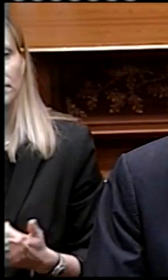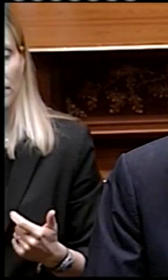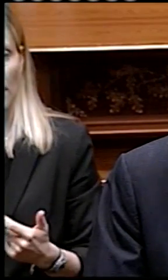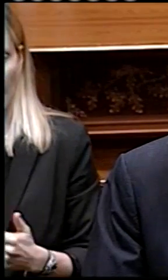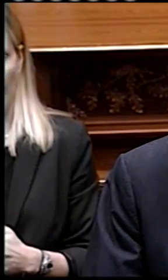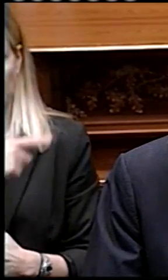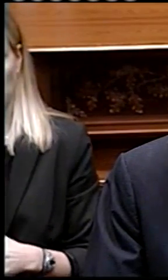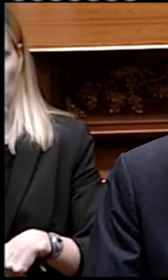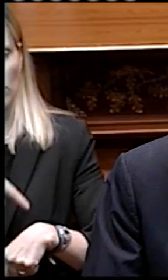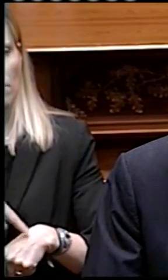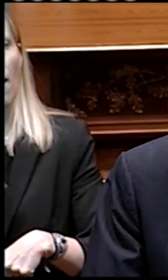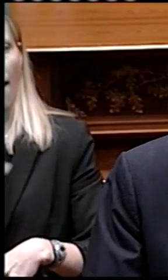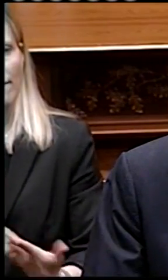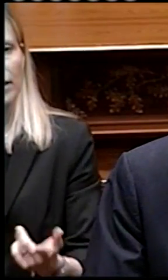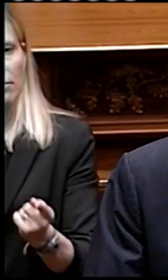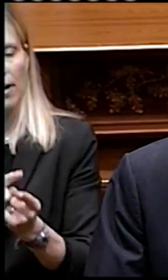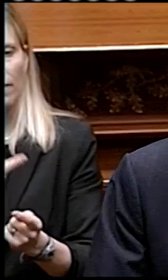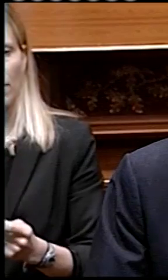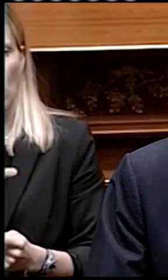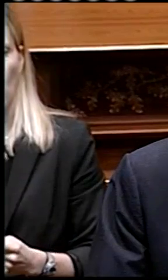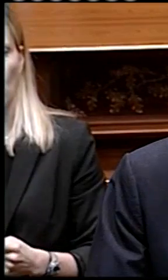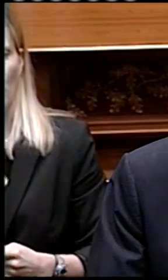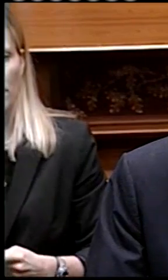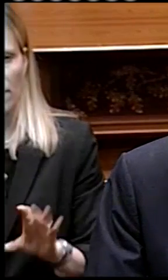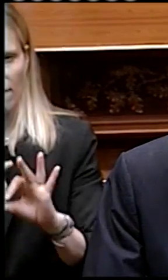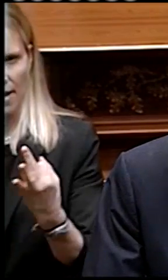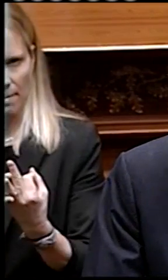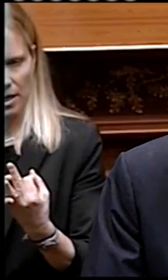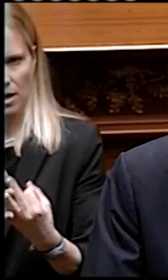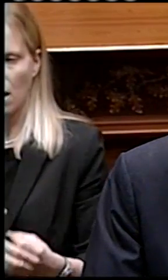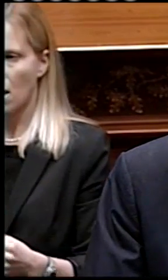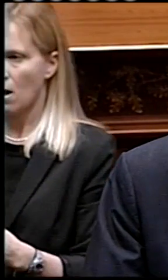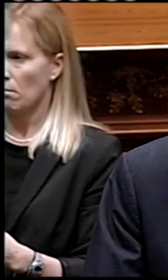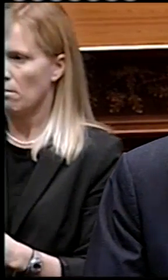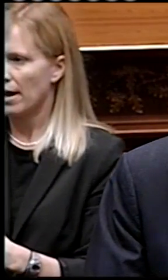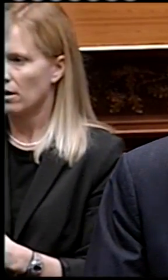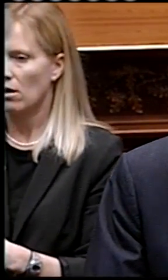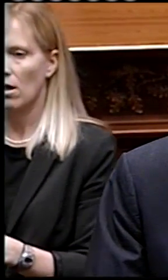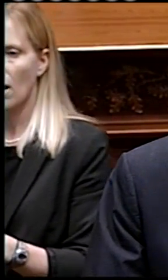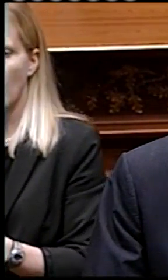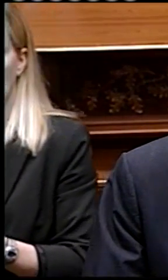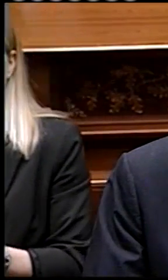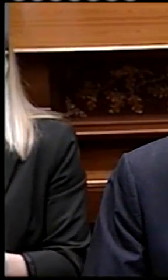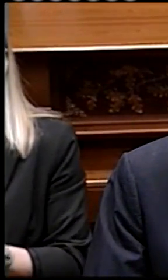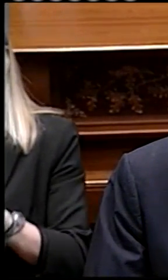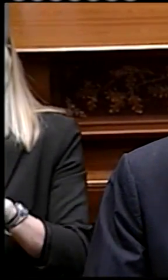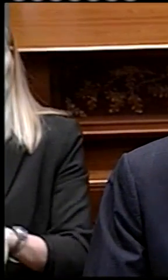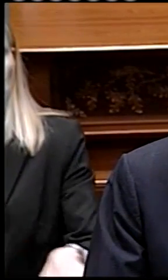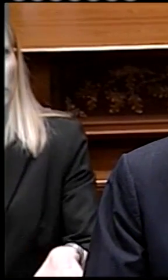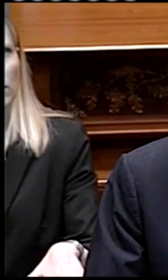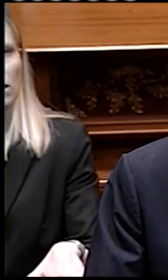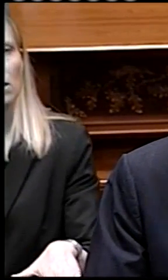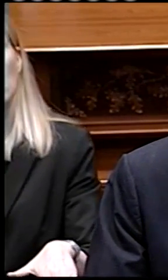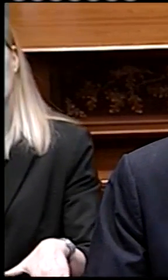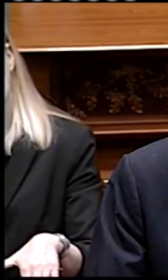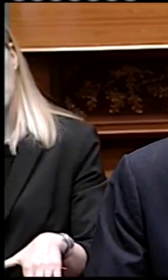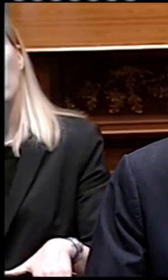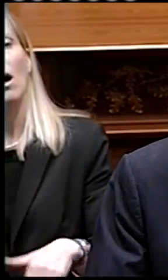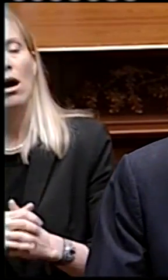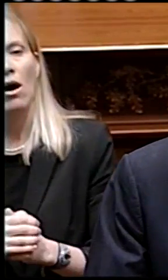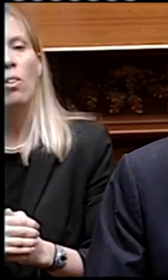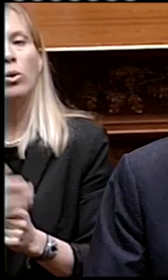Last summer, I met the Grip family, Michael, Andrea, and their children of some of the luckier